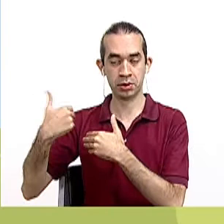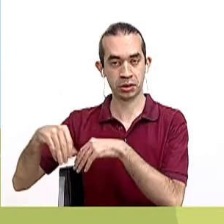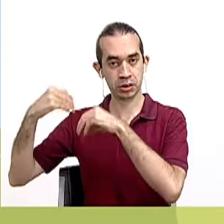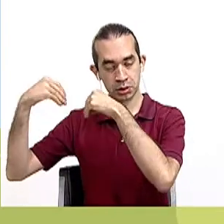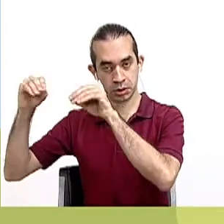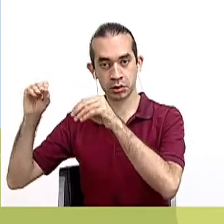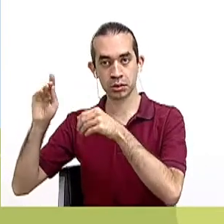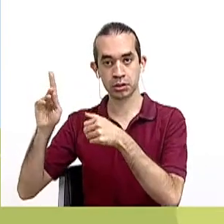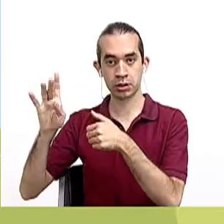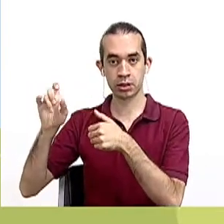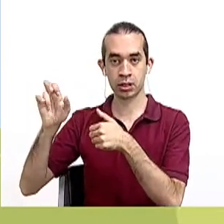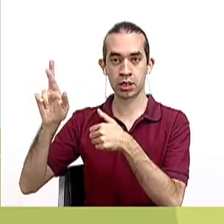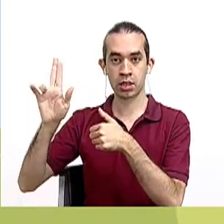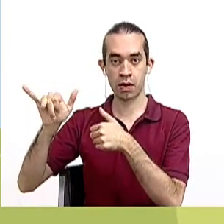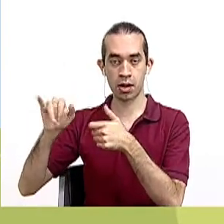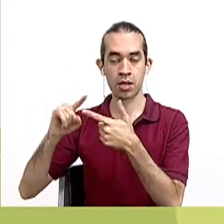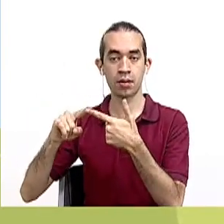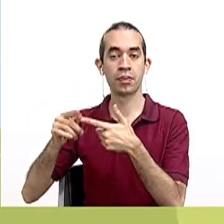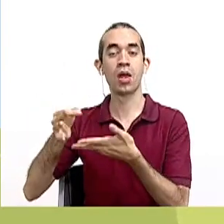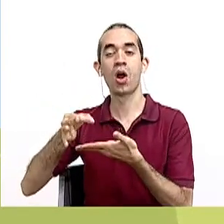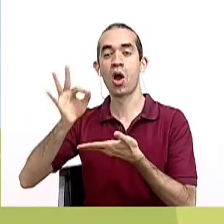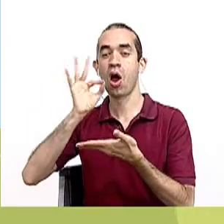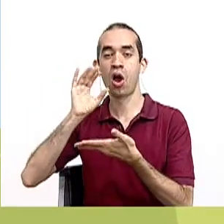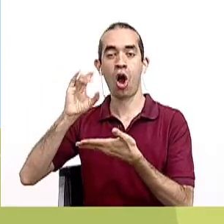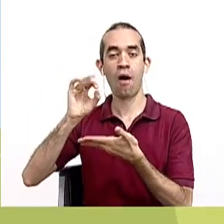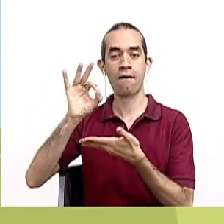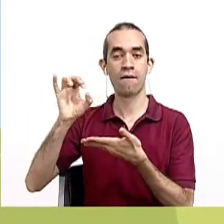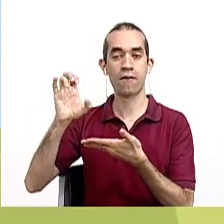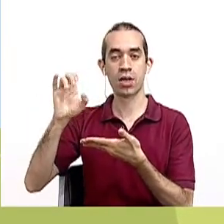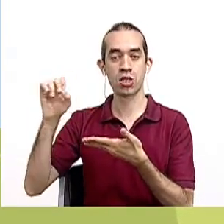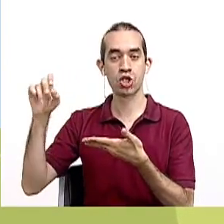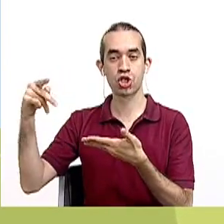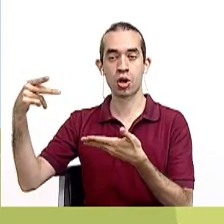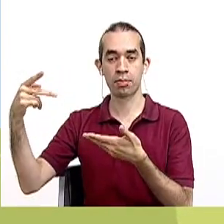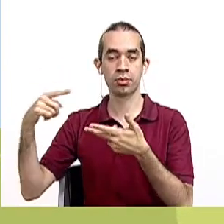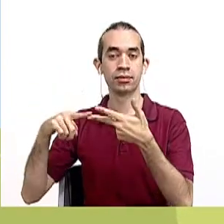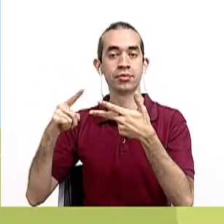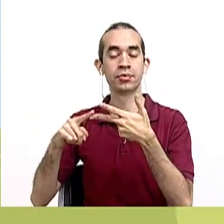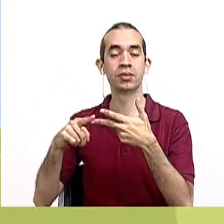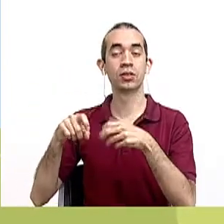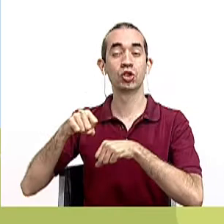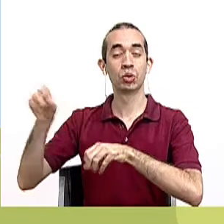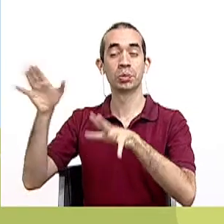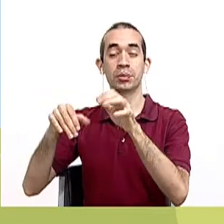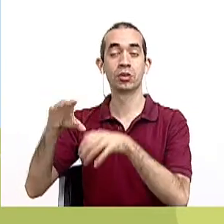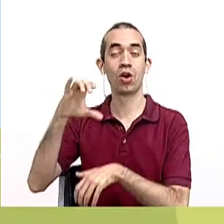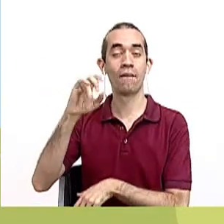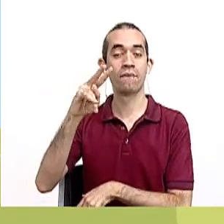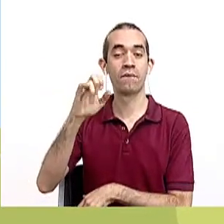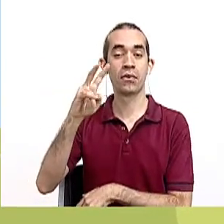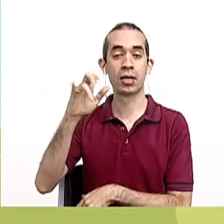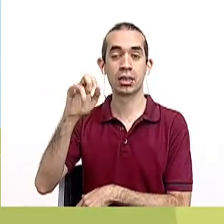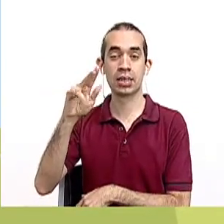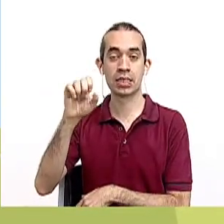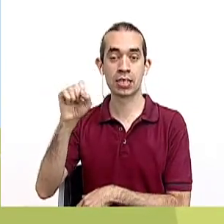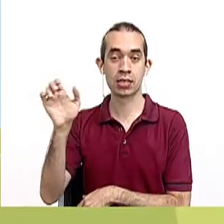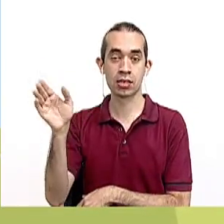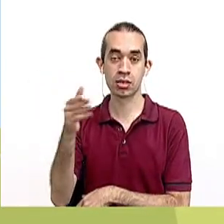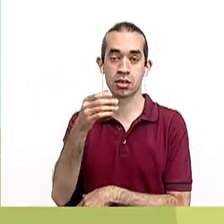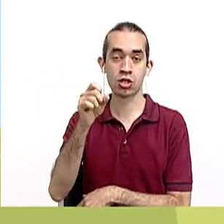we also have a coffee shop, and we have a convenience store, and also